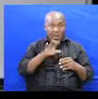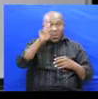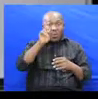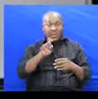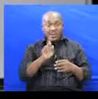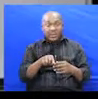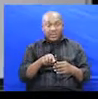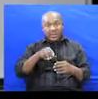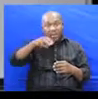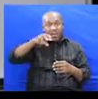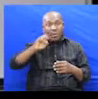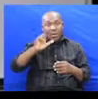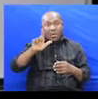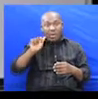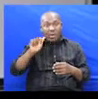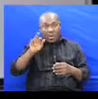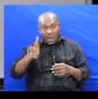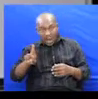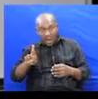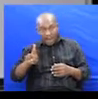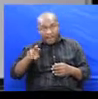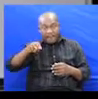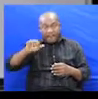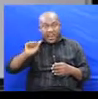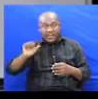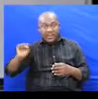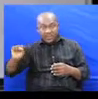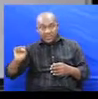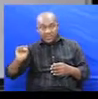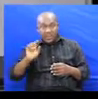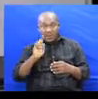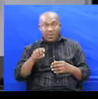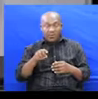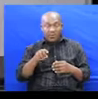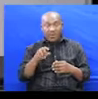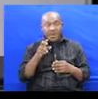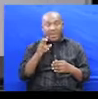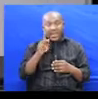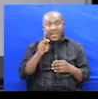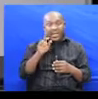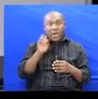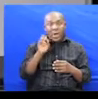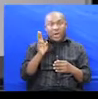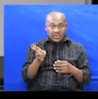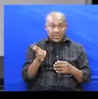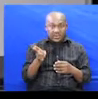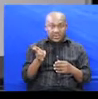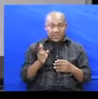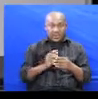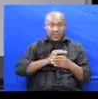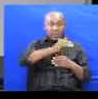hydroxide? Molar mass of potassium hydroxide. Molar masses. You can refer to Form